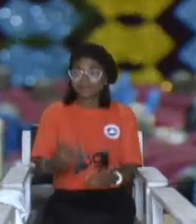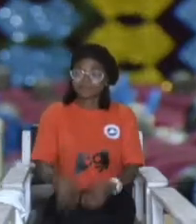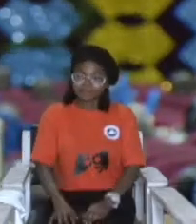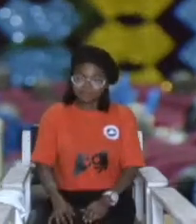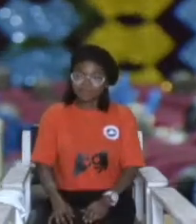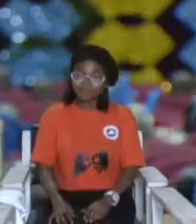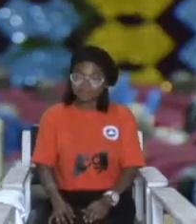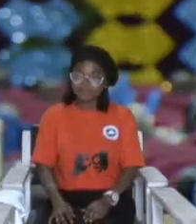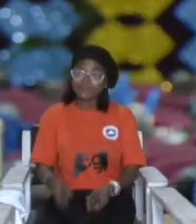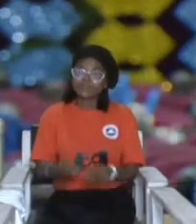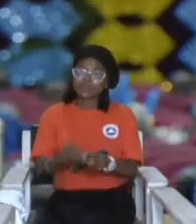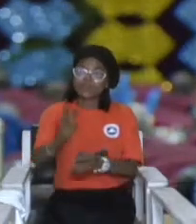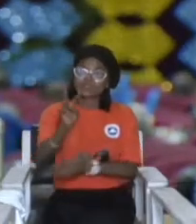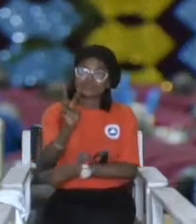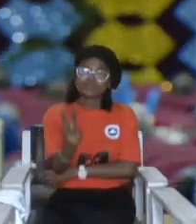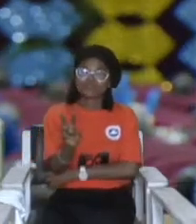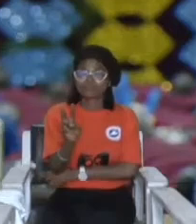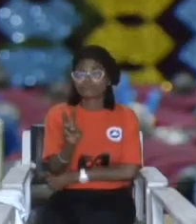Stage number two.